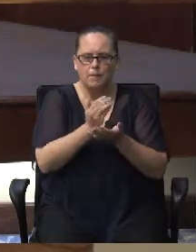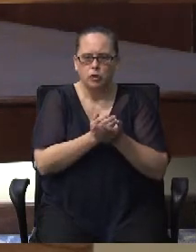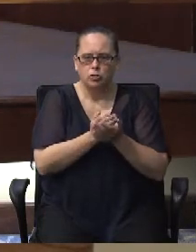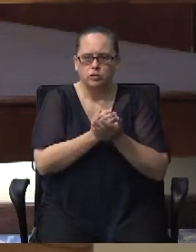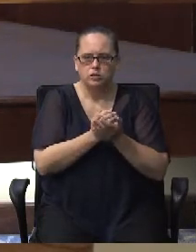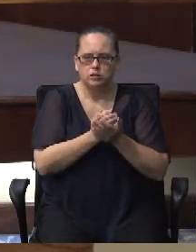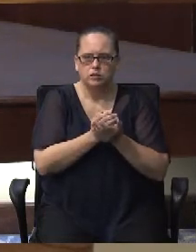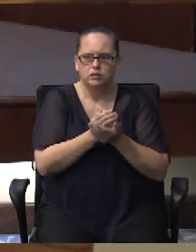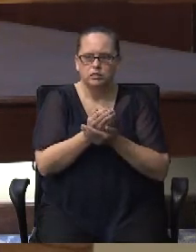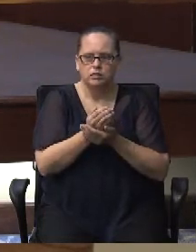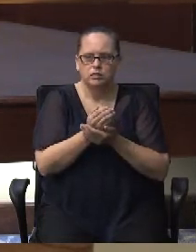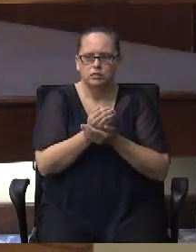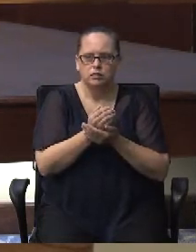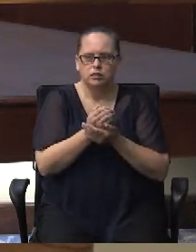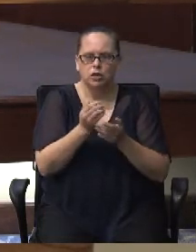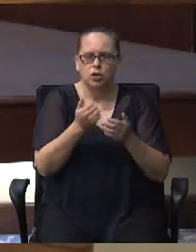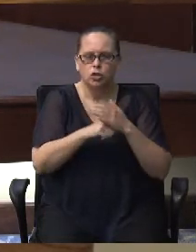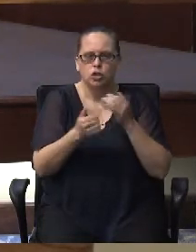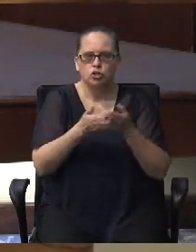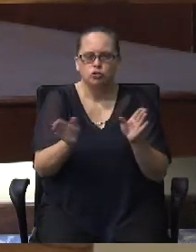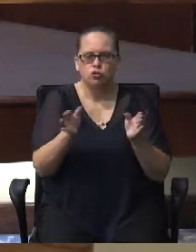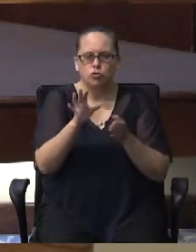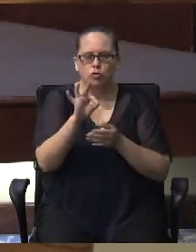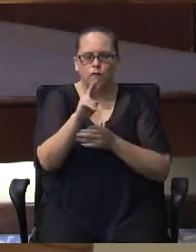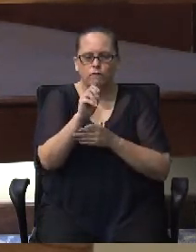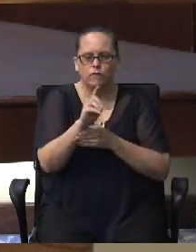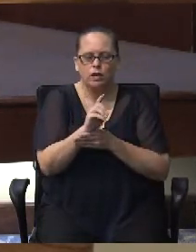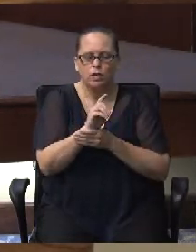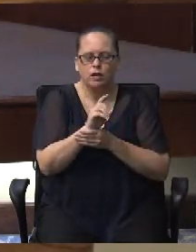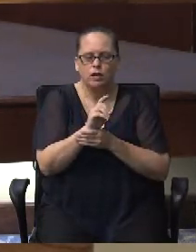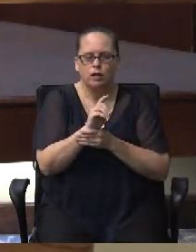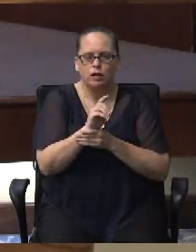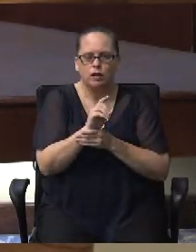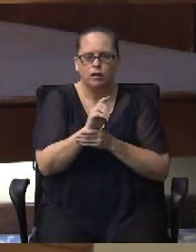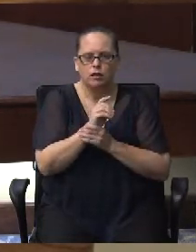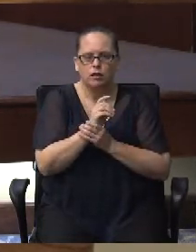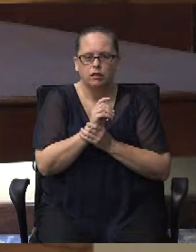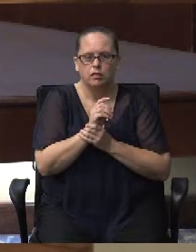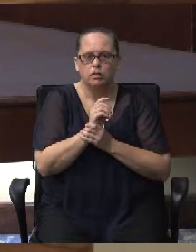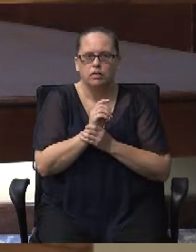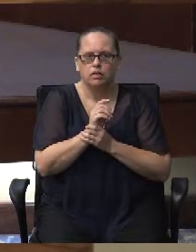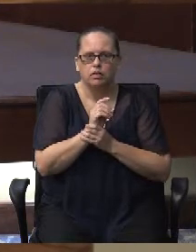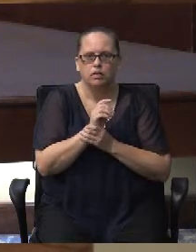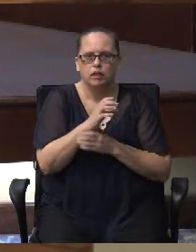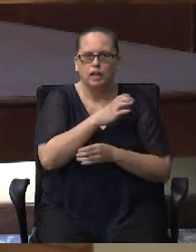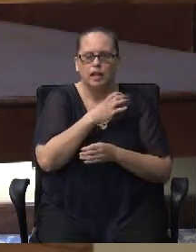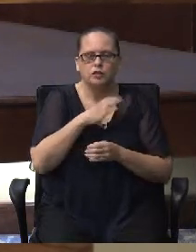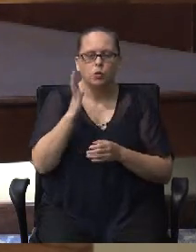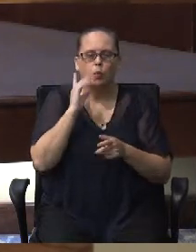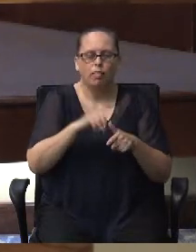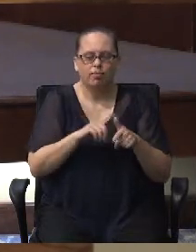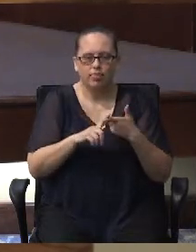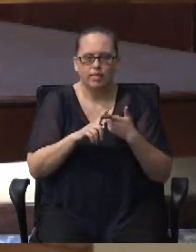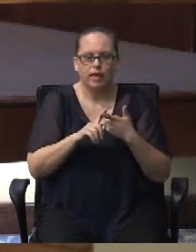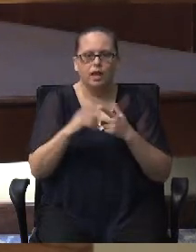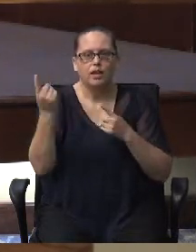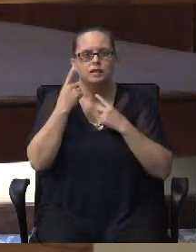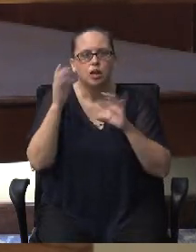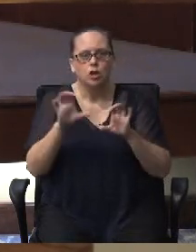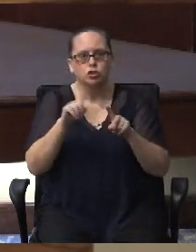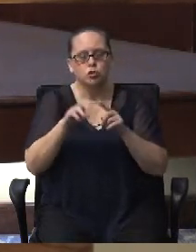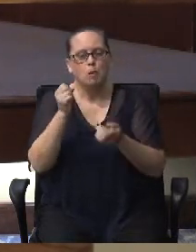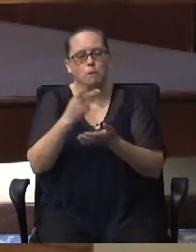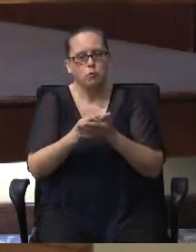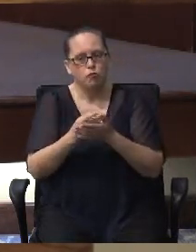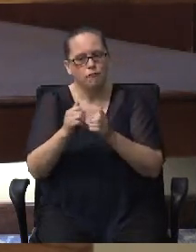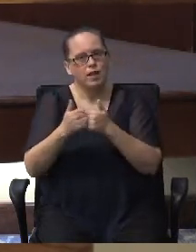Campus Town under the general fund contracts with others expenditures. The council will then consider action to approve the